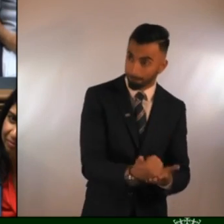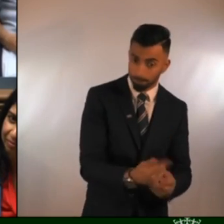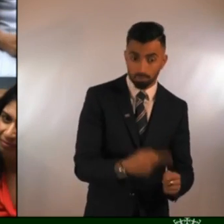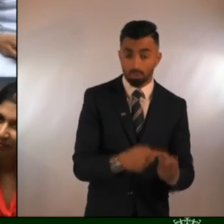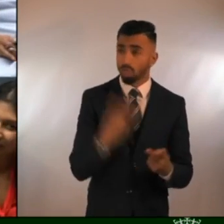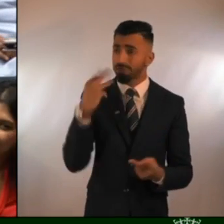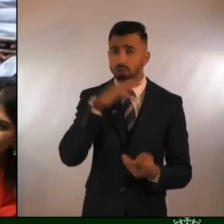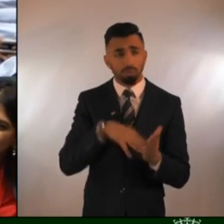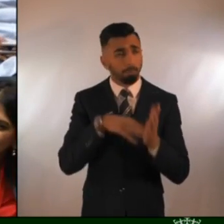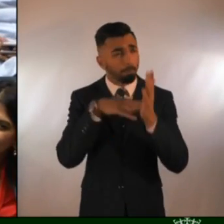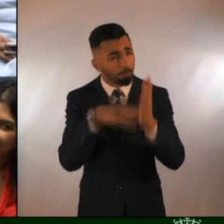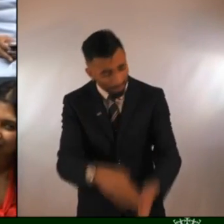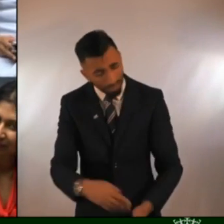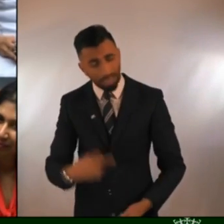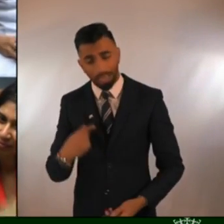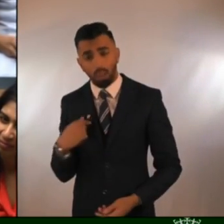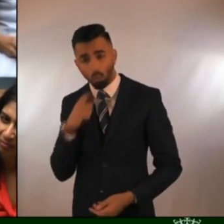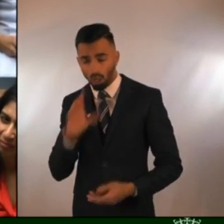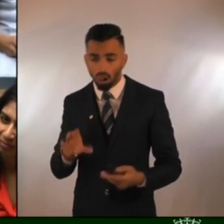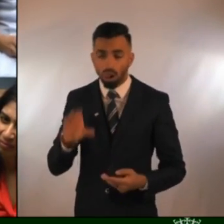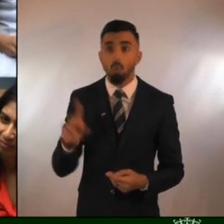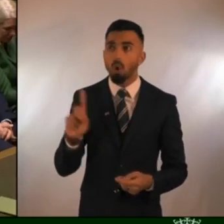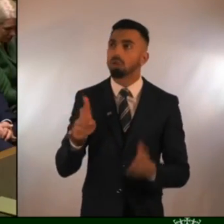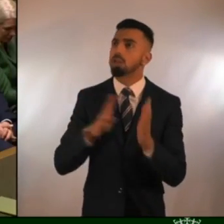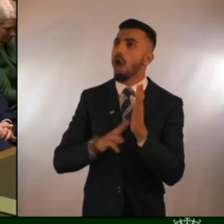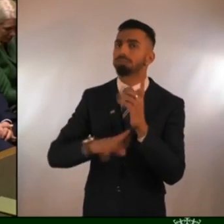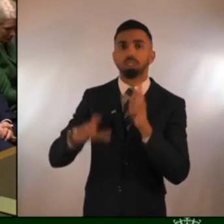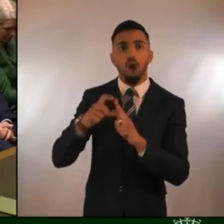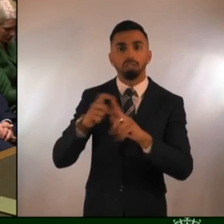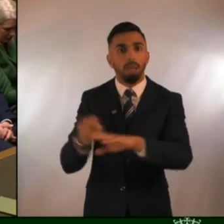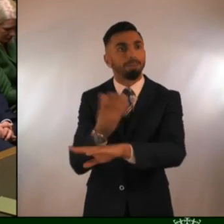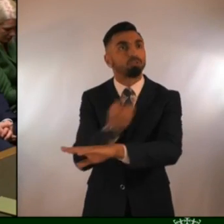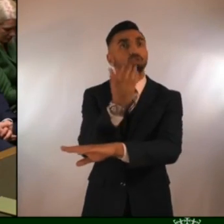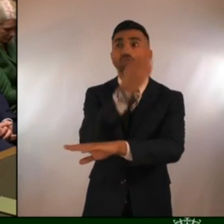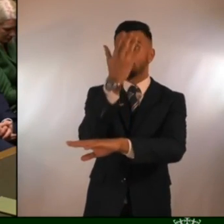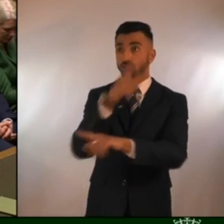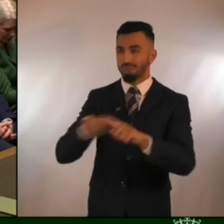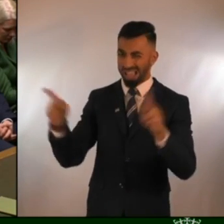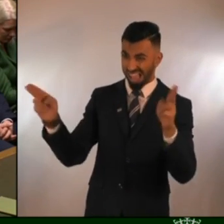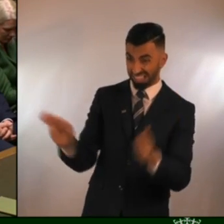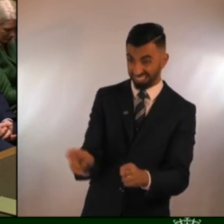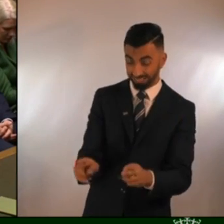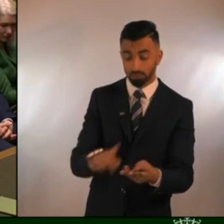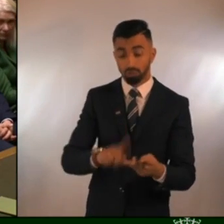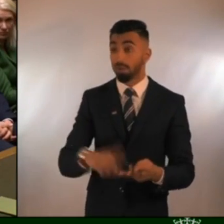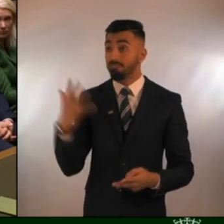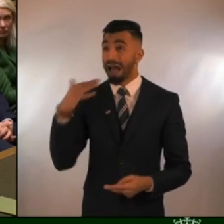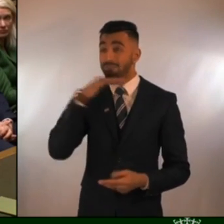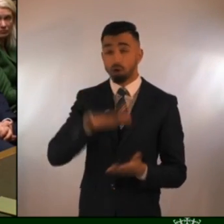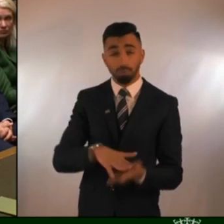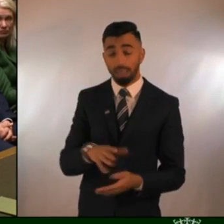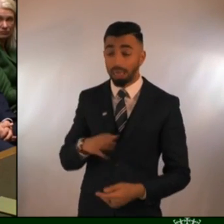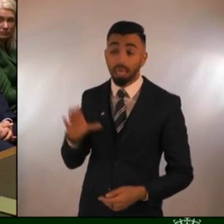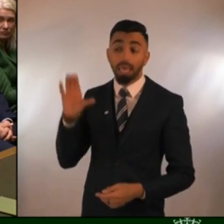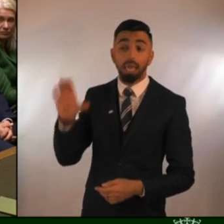tackling nitrogen dioxide emissions in towns and cities across England. And we're investing £500 million to support the rollout